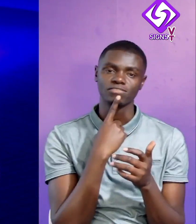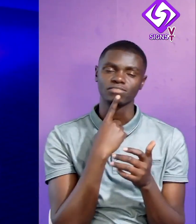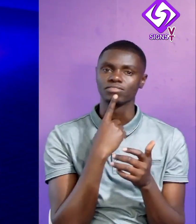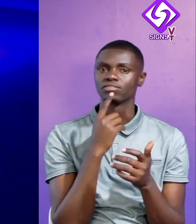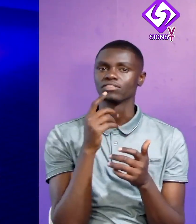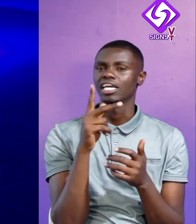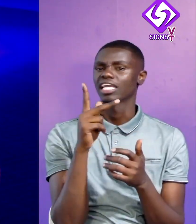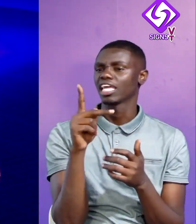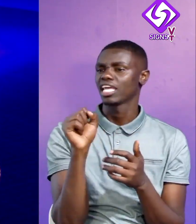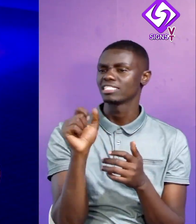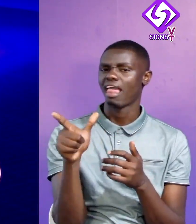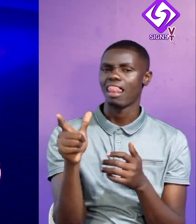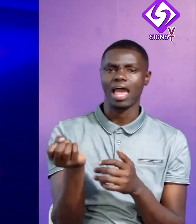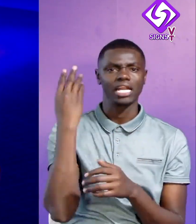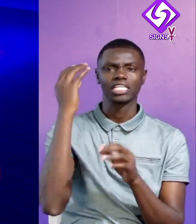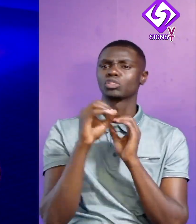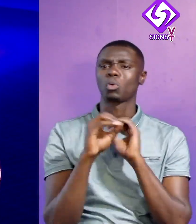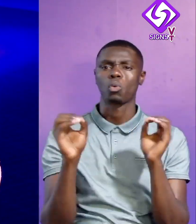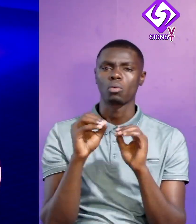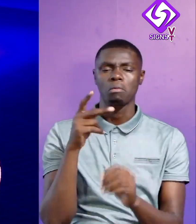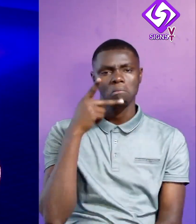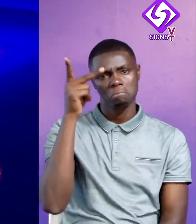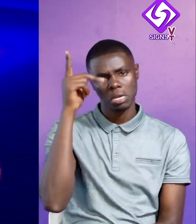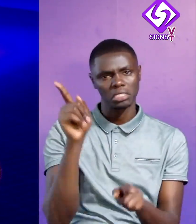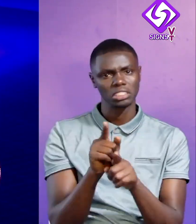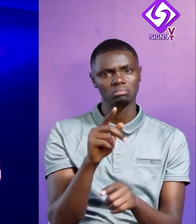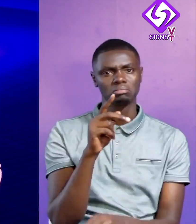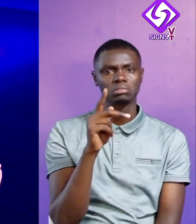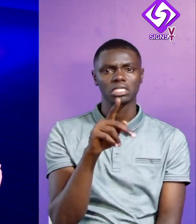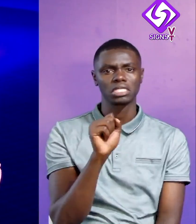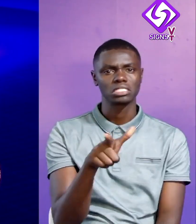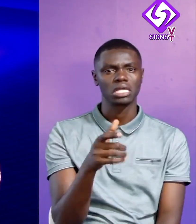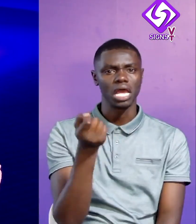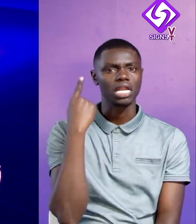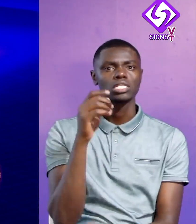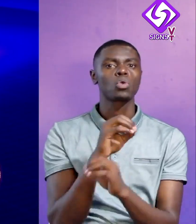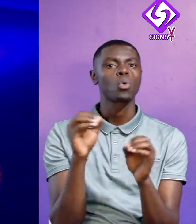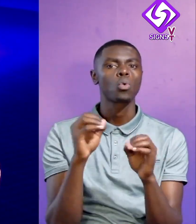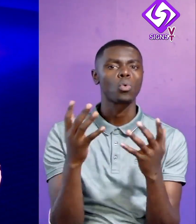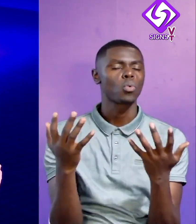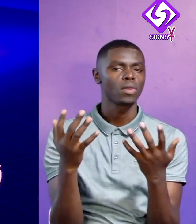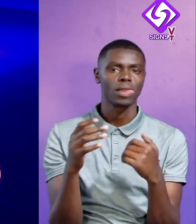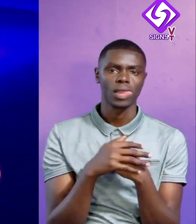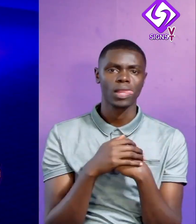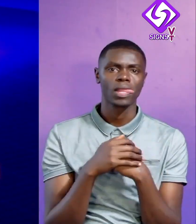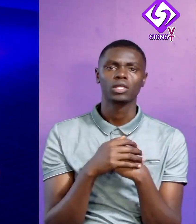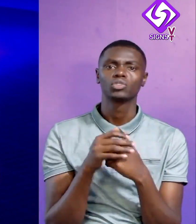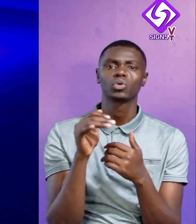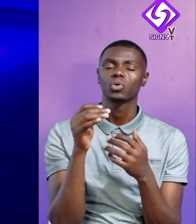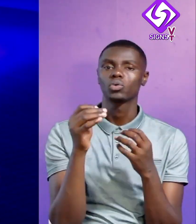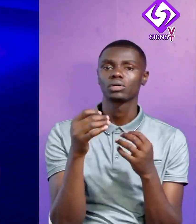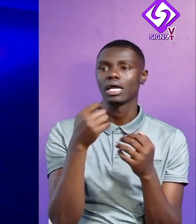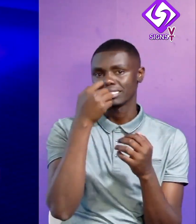sign language vizuri, mzazi pia haelewi sign language vizuri. So wakati kama